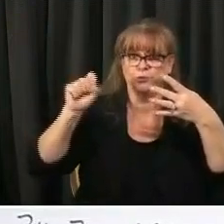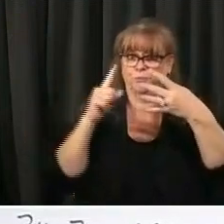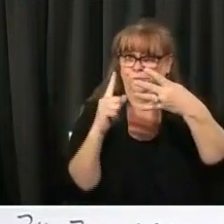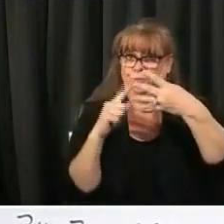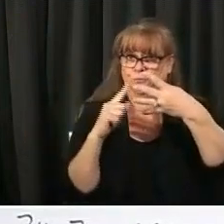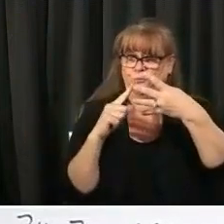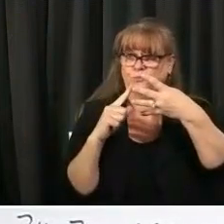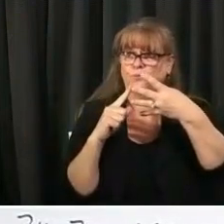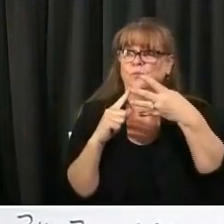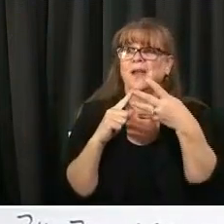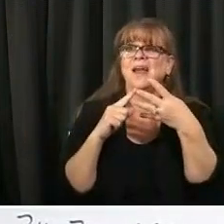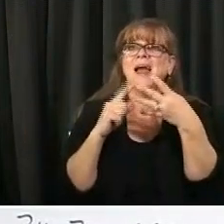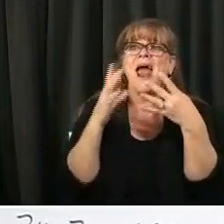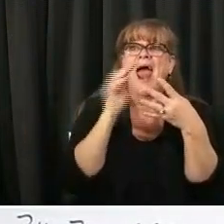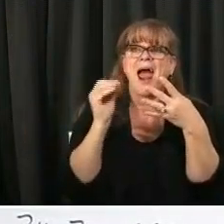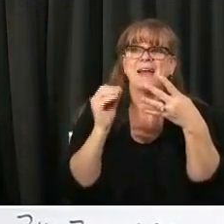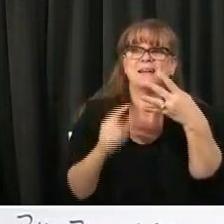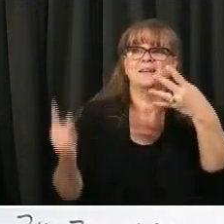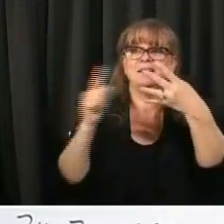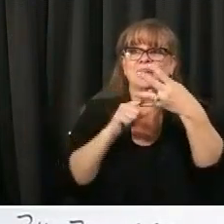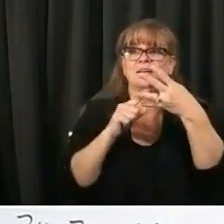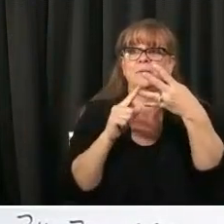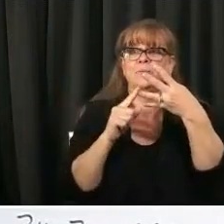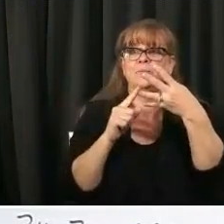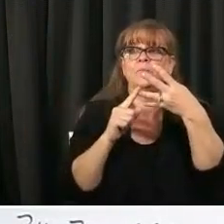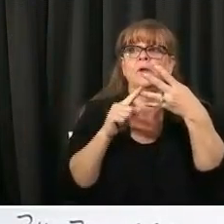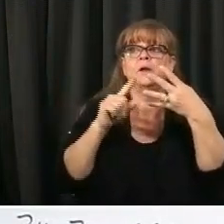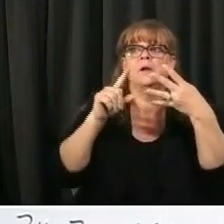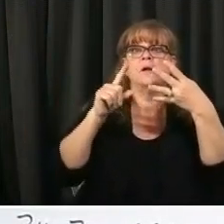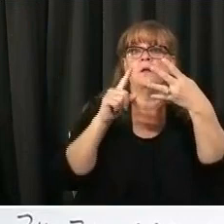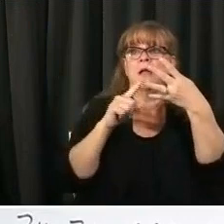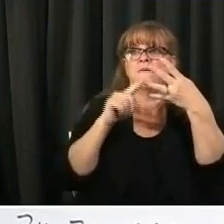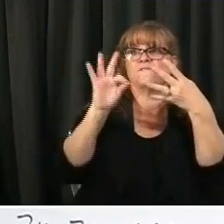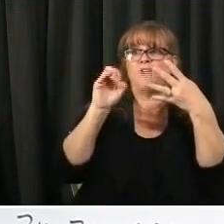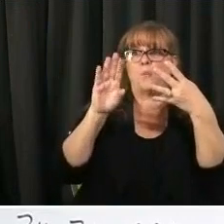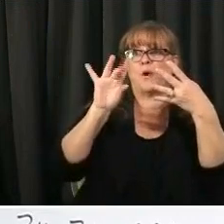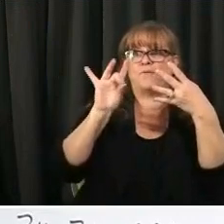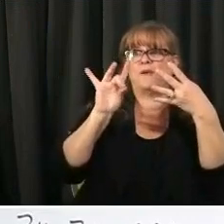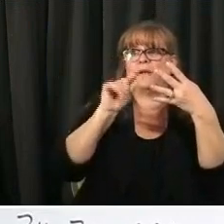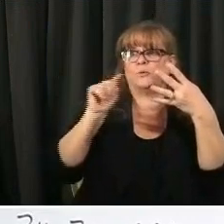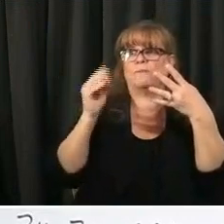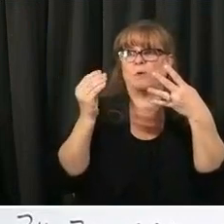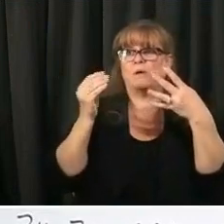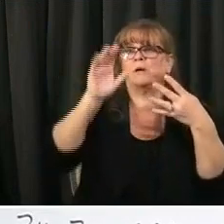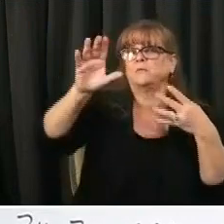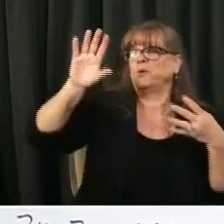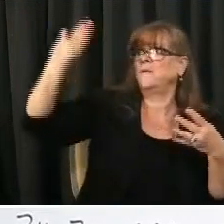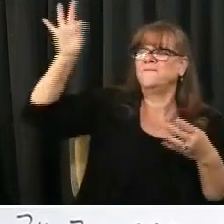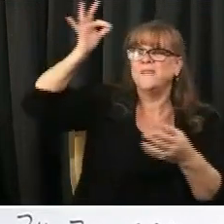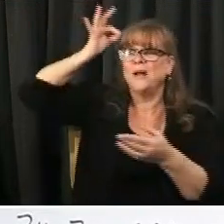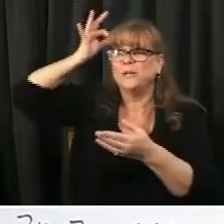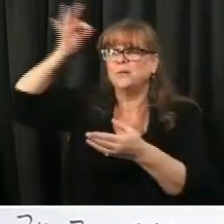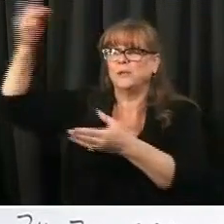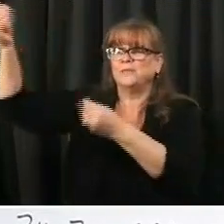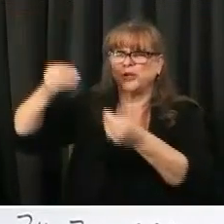at some point in here there could be FDA approval of Johnson & Johnson